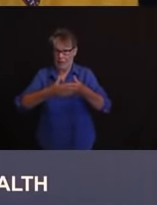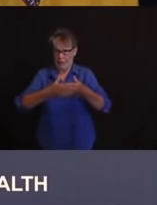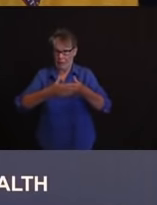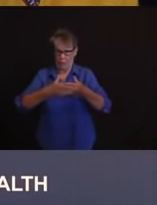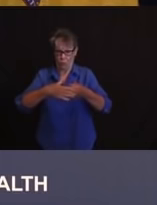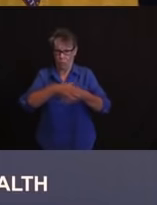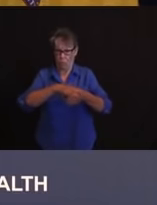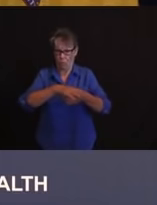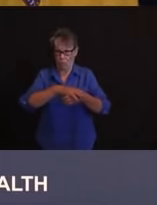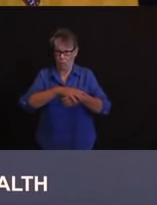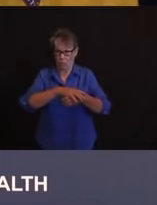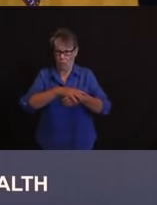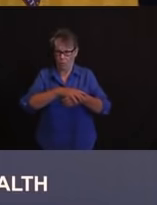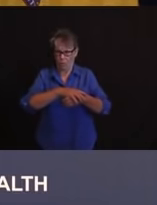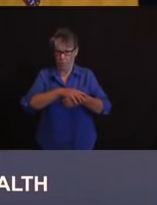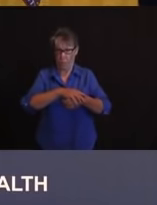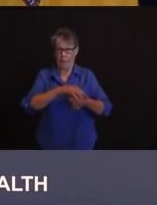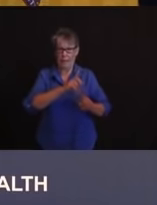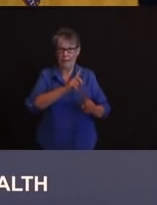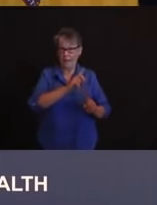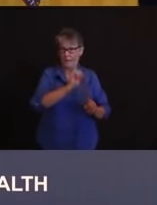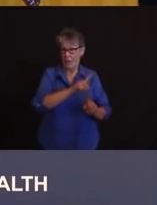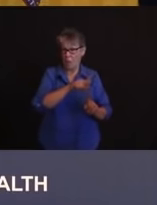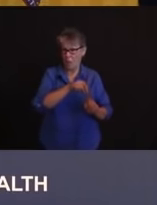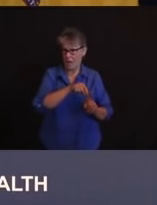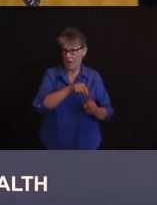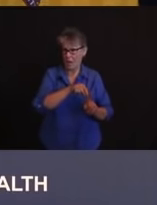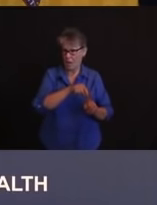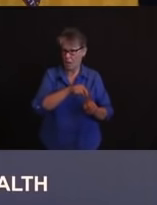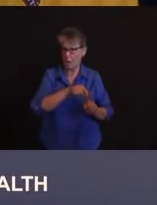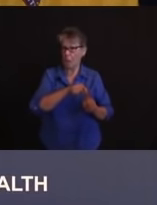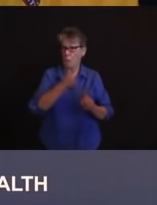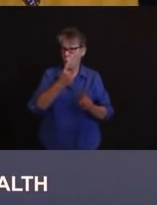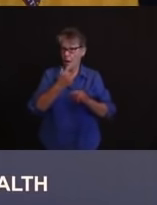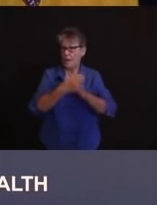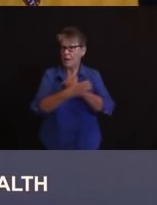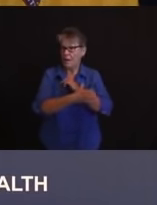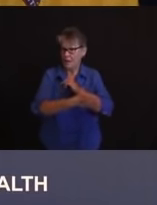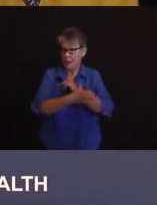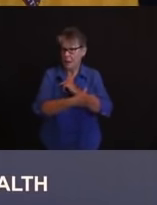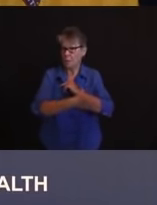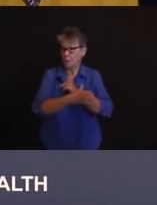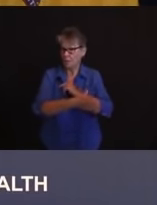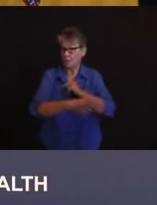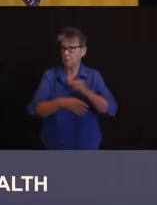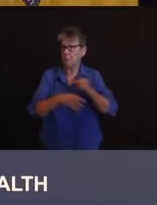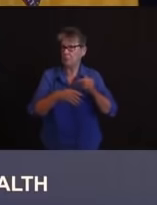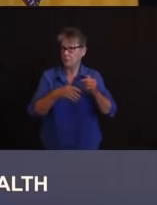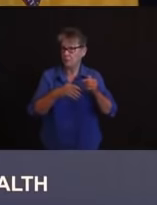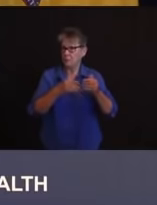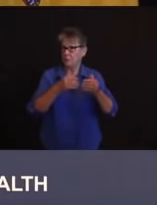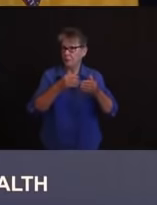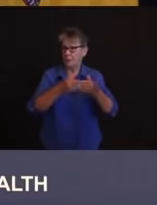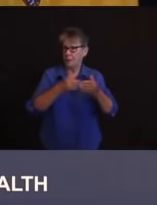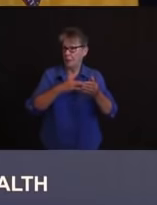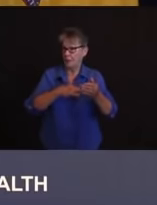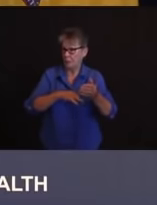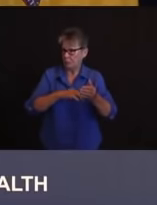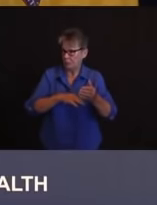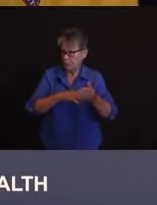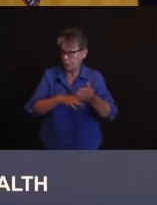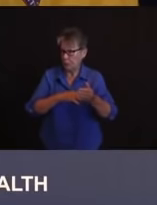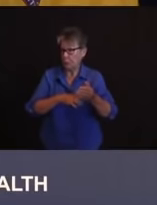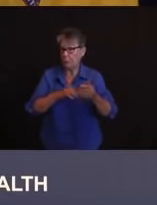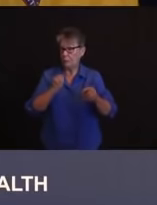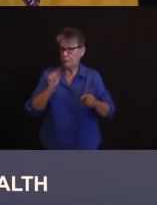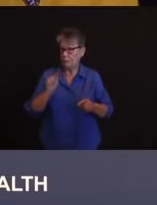Pennsylvania's got it in Allegheny County and greater Pittsburgh, so not next door to us. Philly and surrounding suburbs still feel like they're